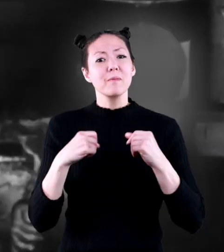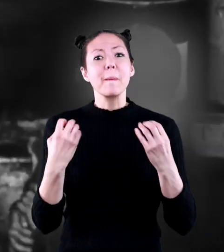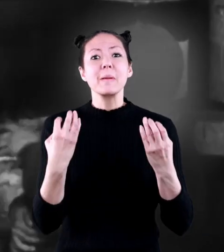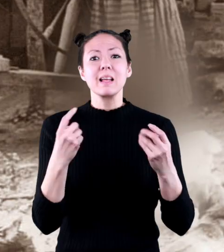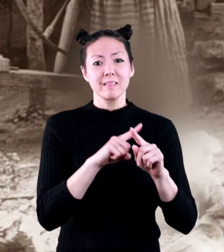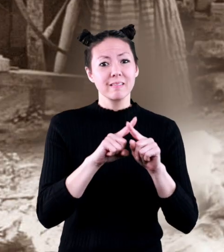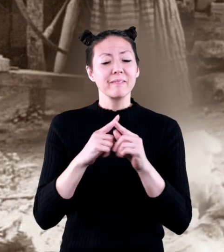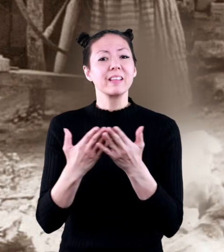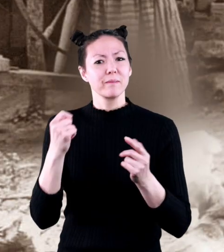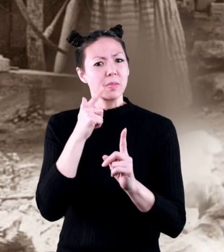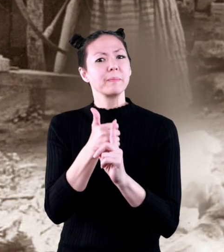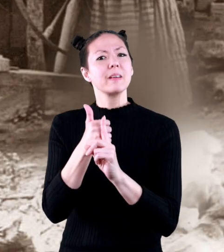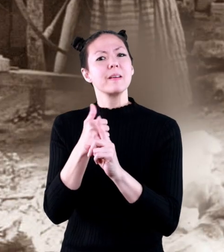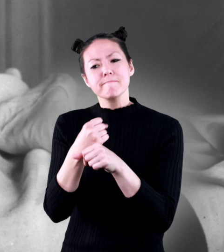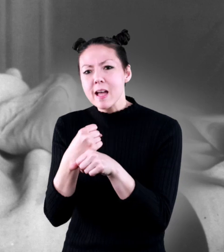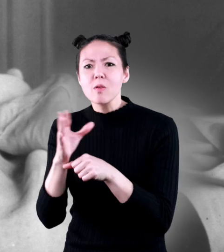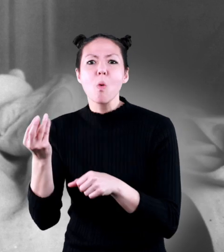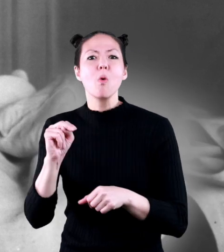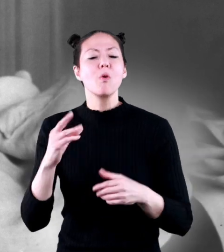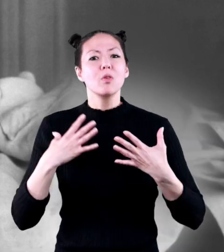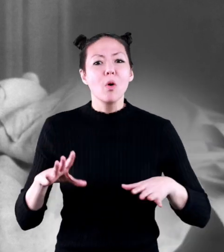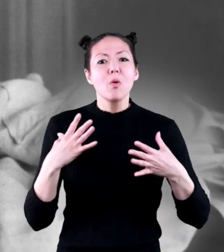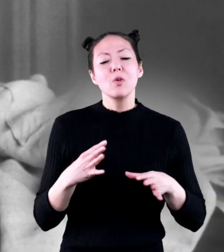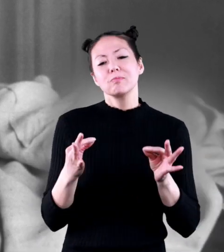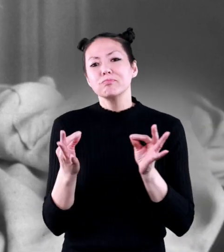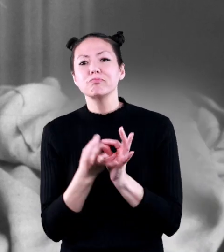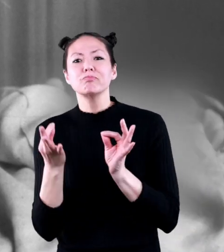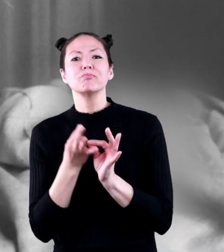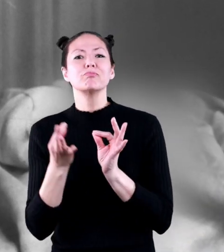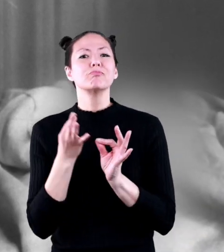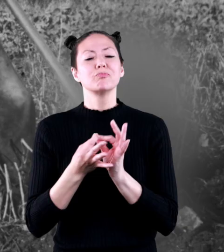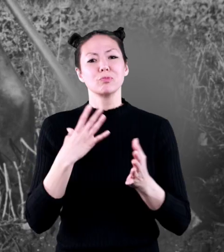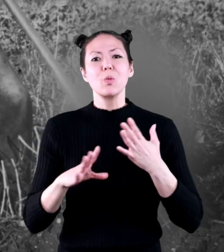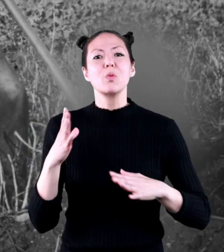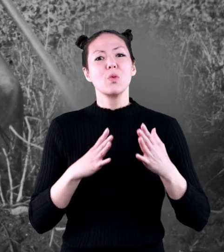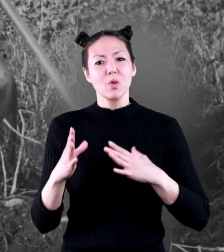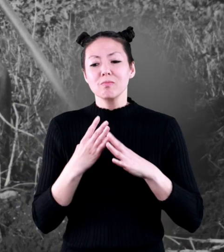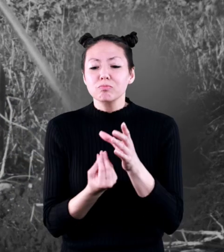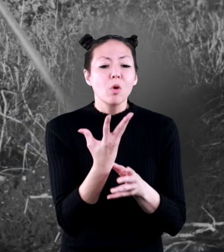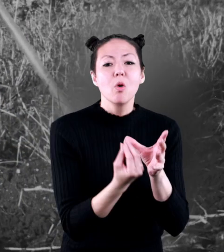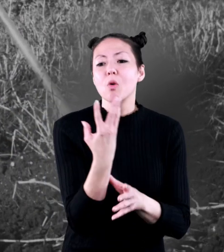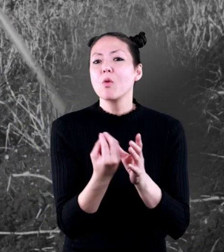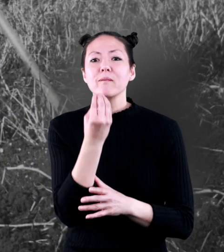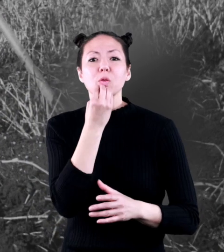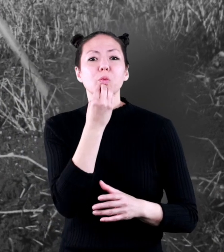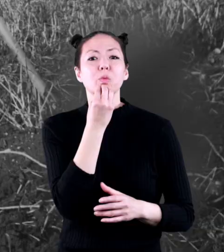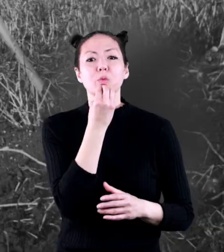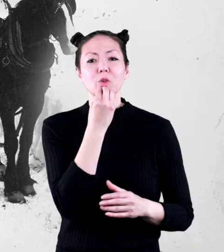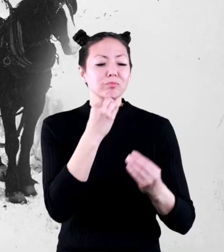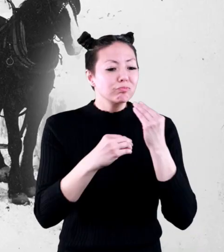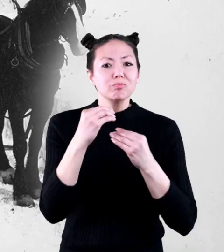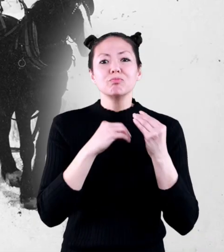themselves. They made their own cloth, sewed and made their own clothing. They grew their own food and hunted for the meat they